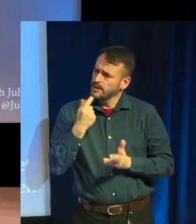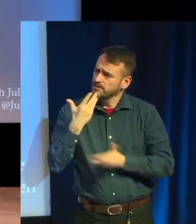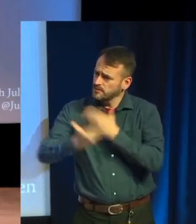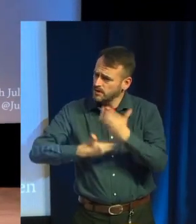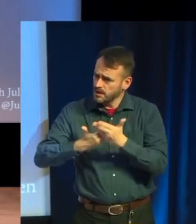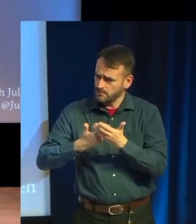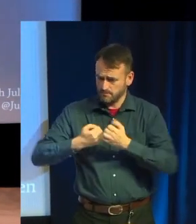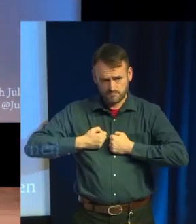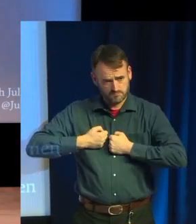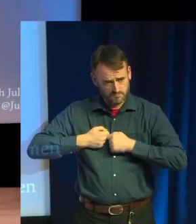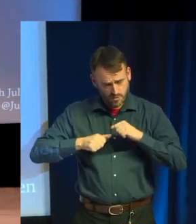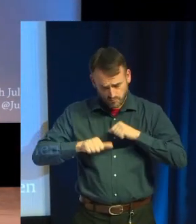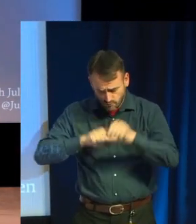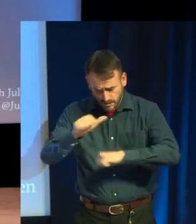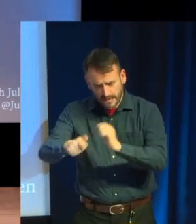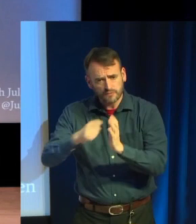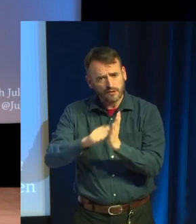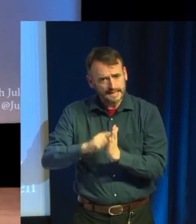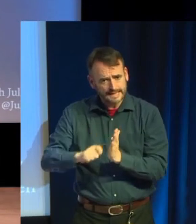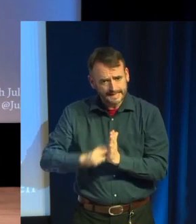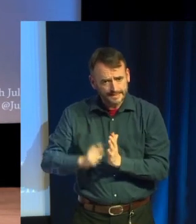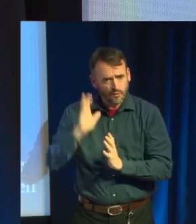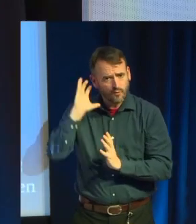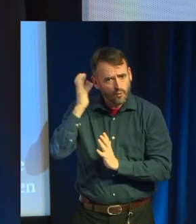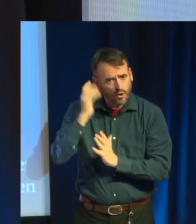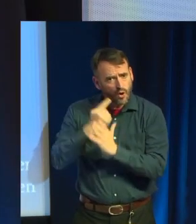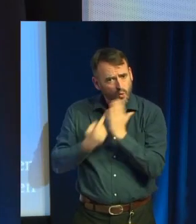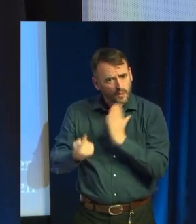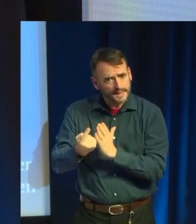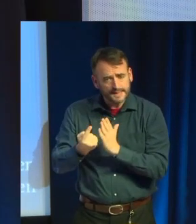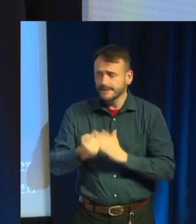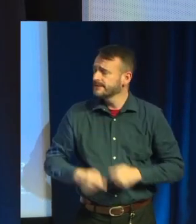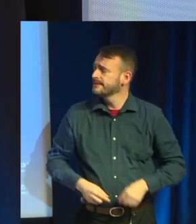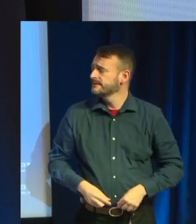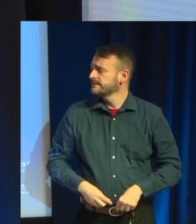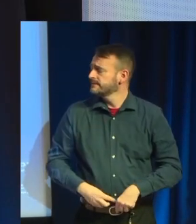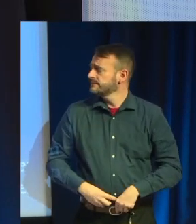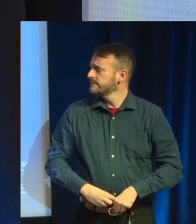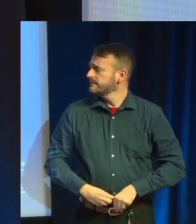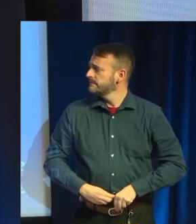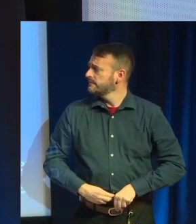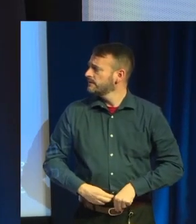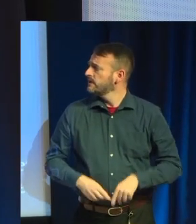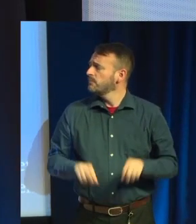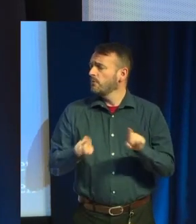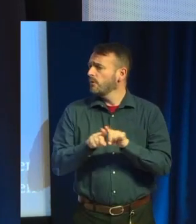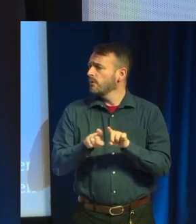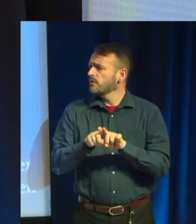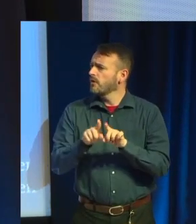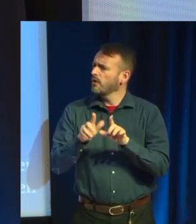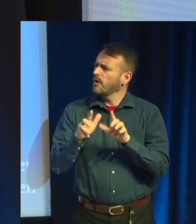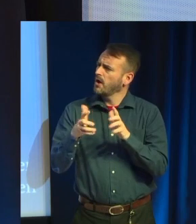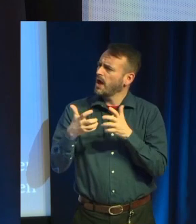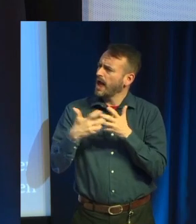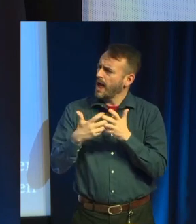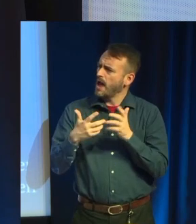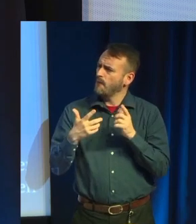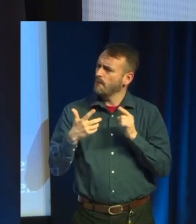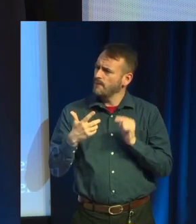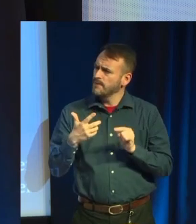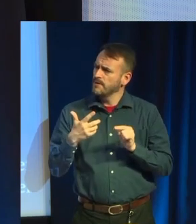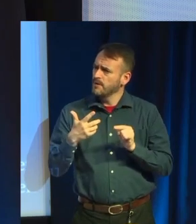for a game like that. I'll also be talking about how to show your progress to